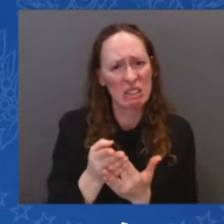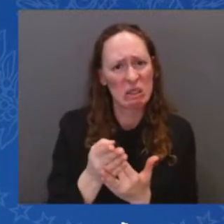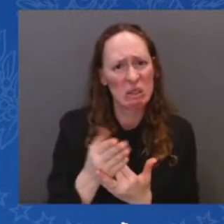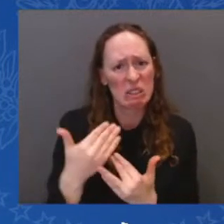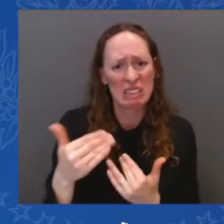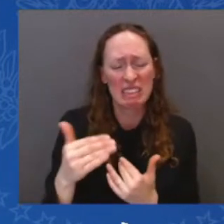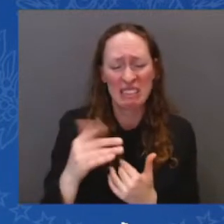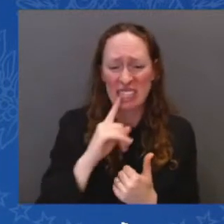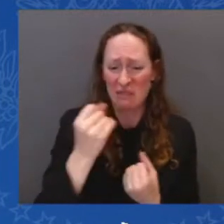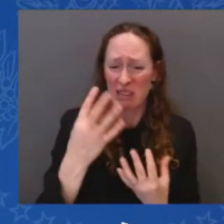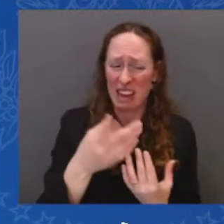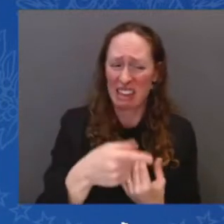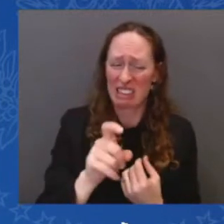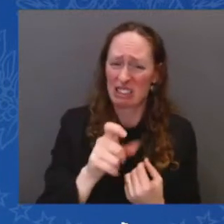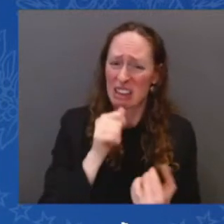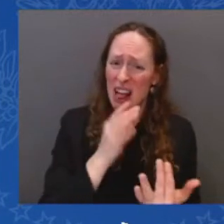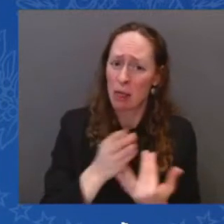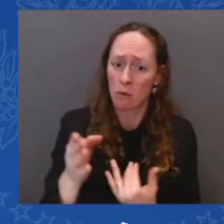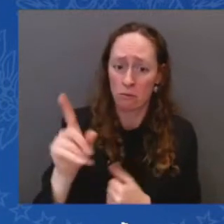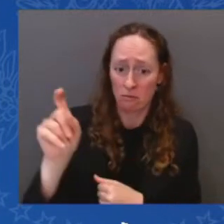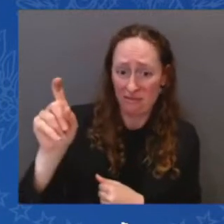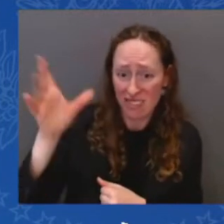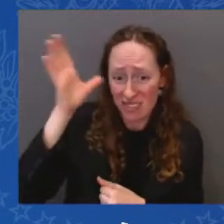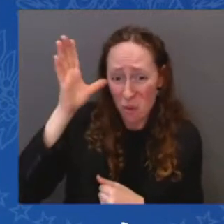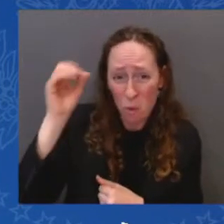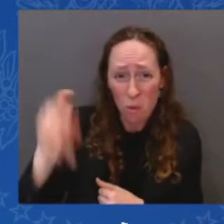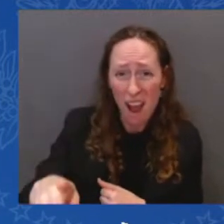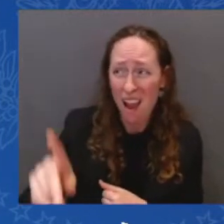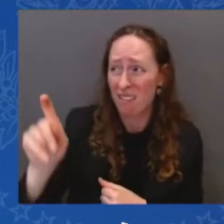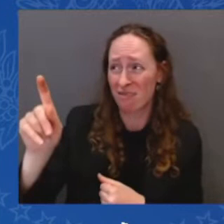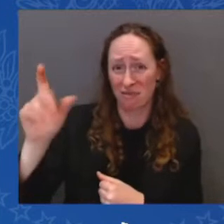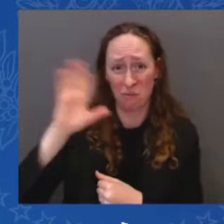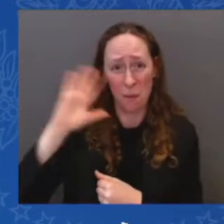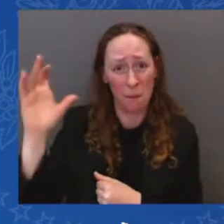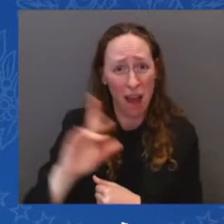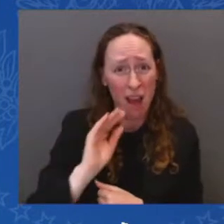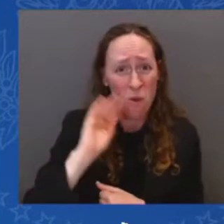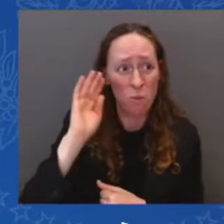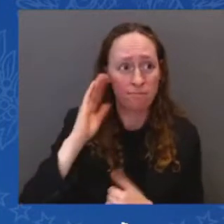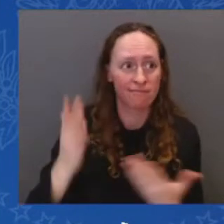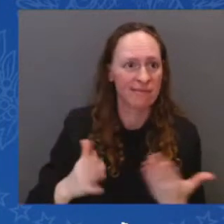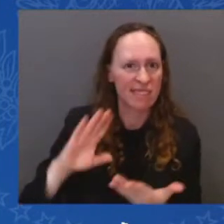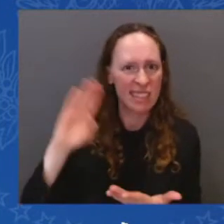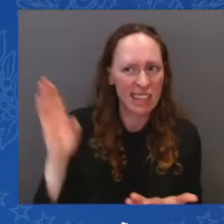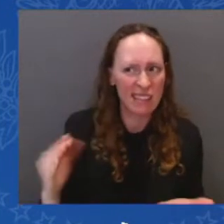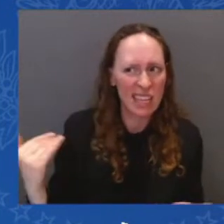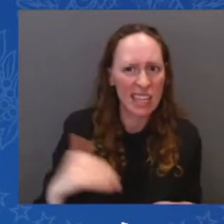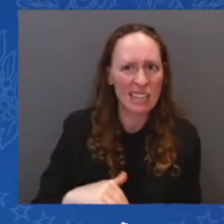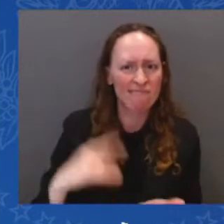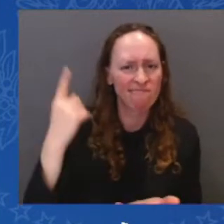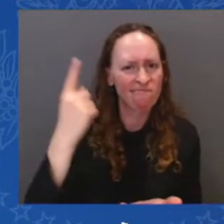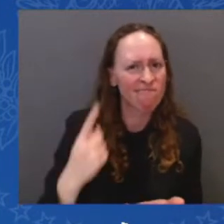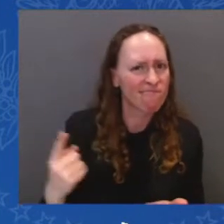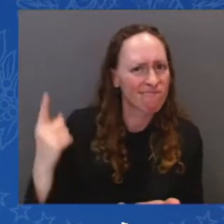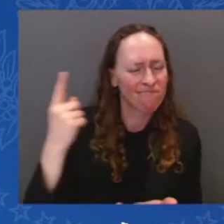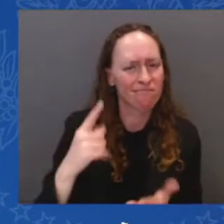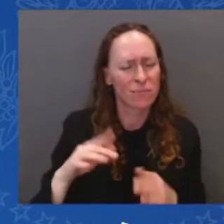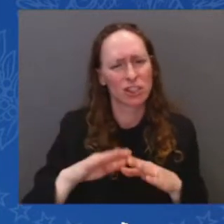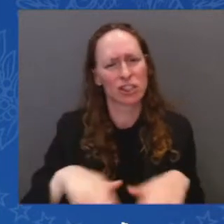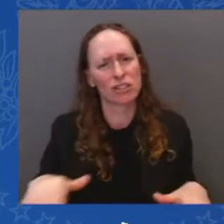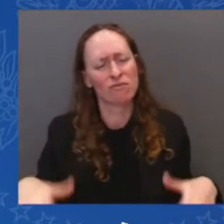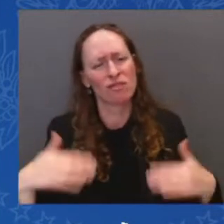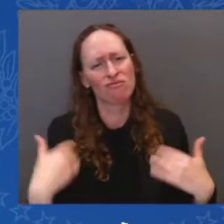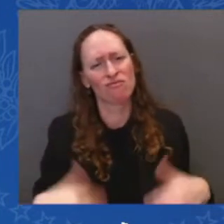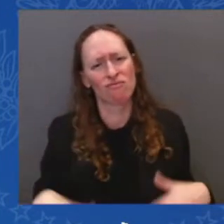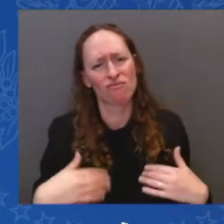never come home. Some of the fathers and mothers of your friends were in fact killed in action, and